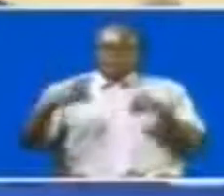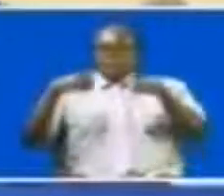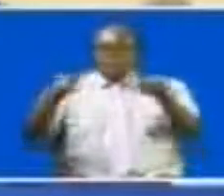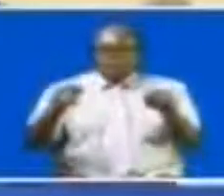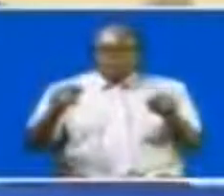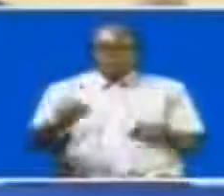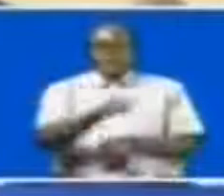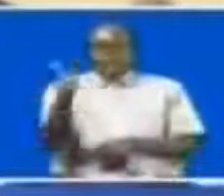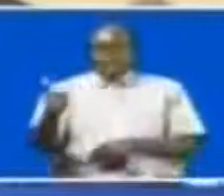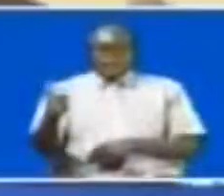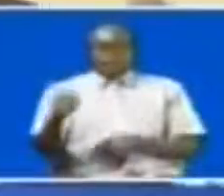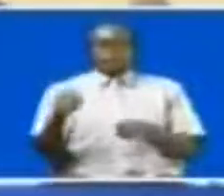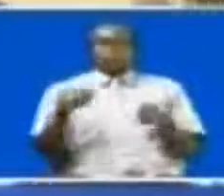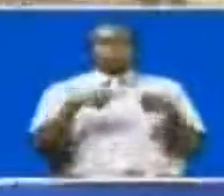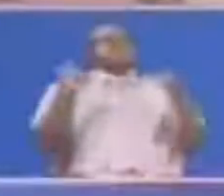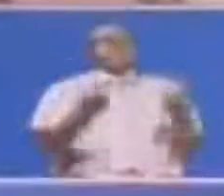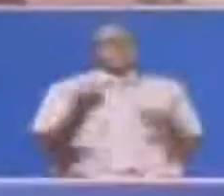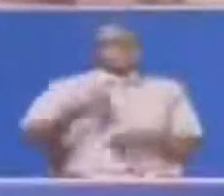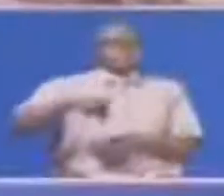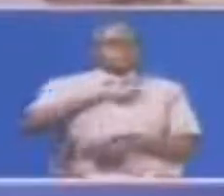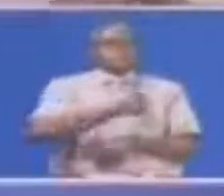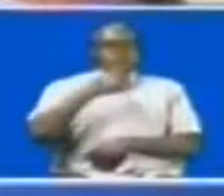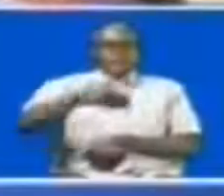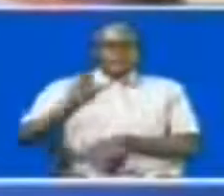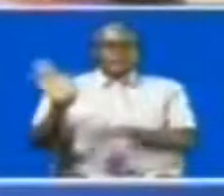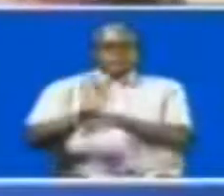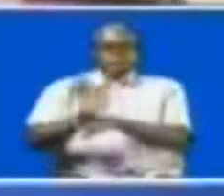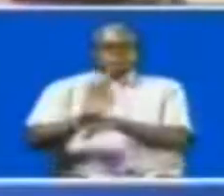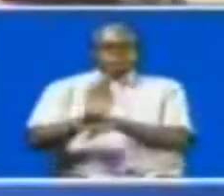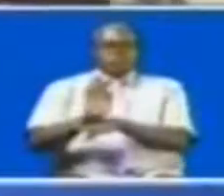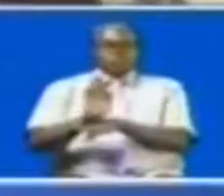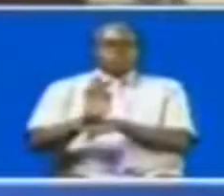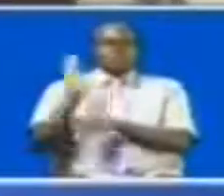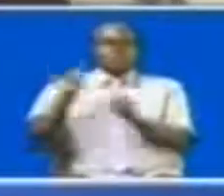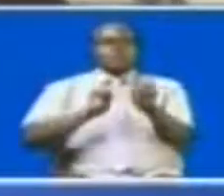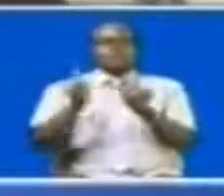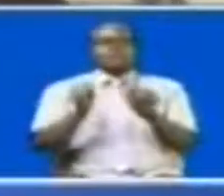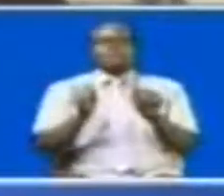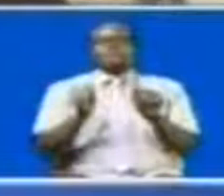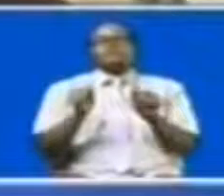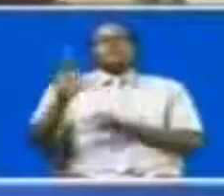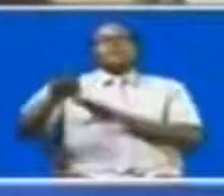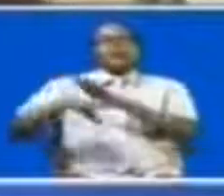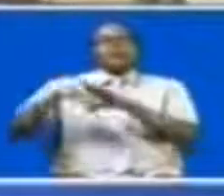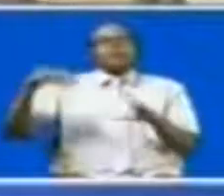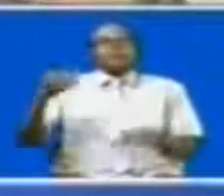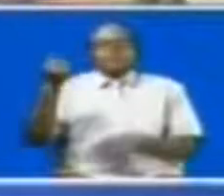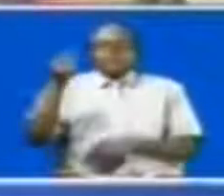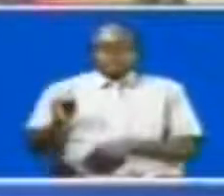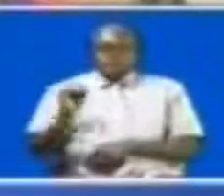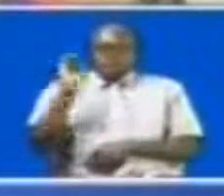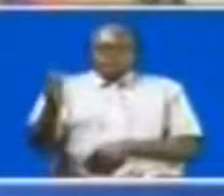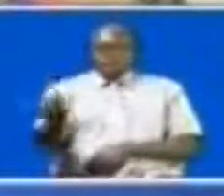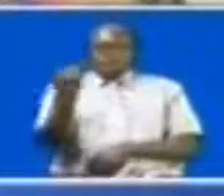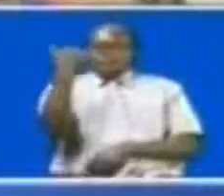other discipline that we are there. The Burundi facilities, they are going to compete outside. So if